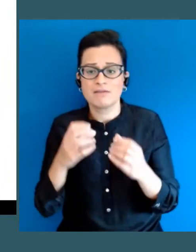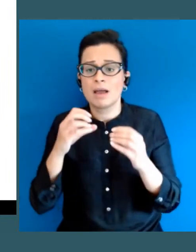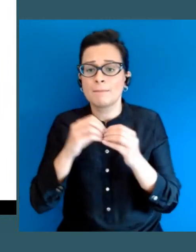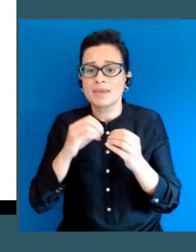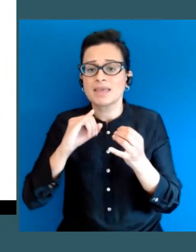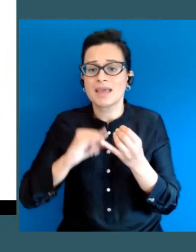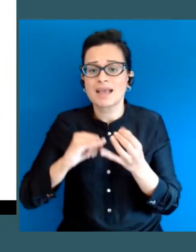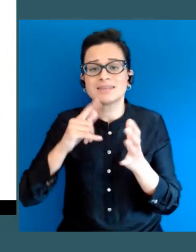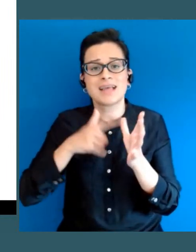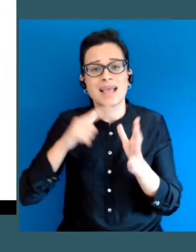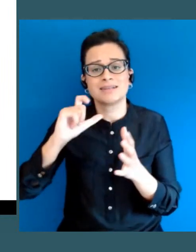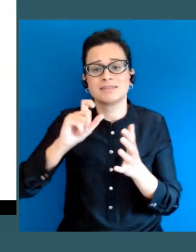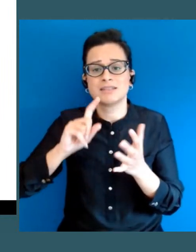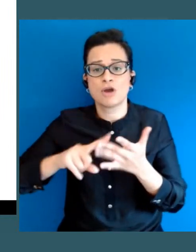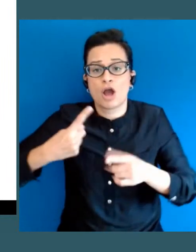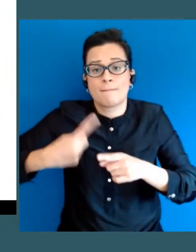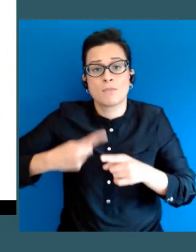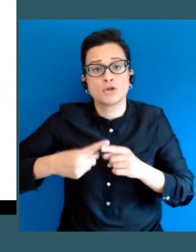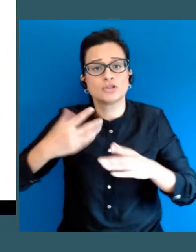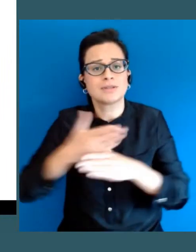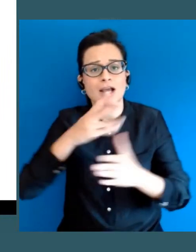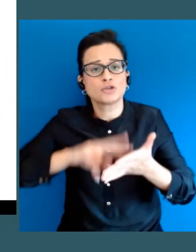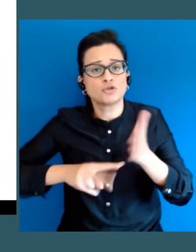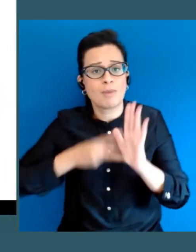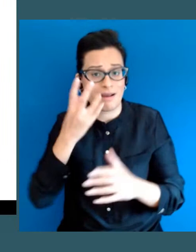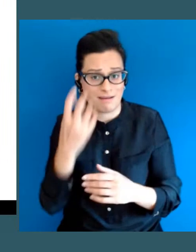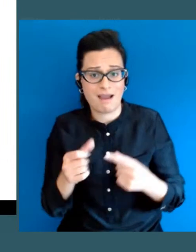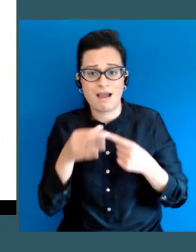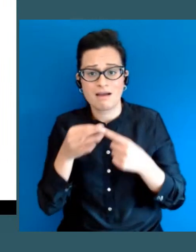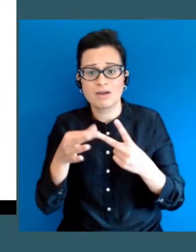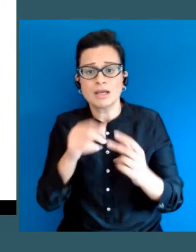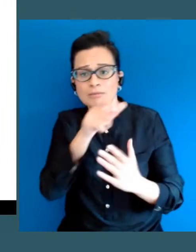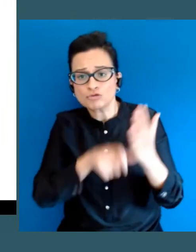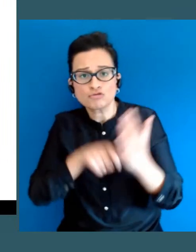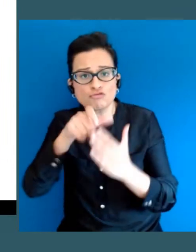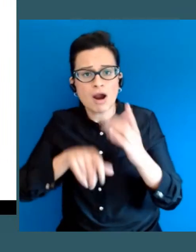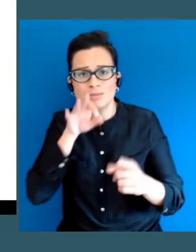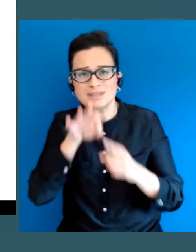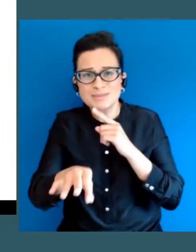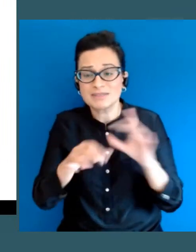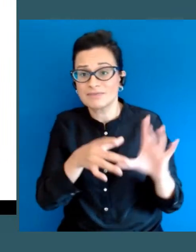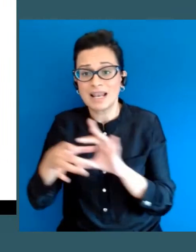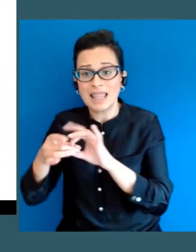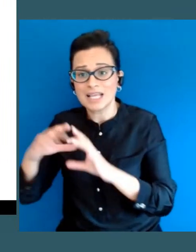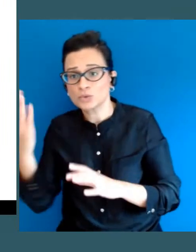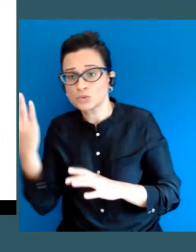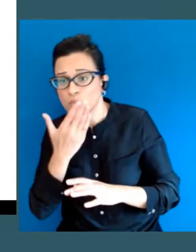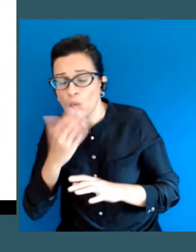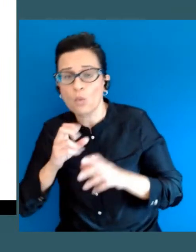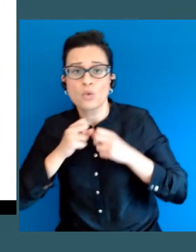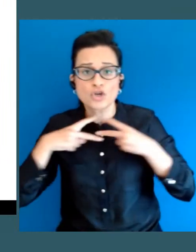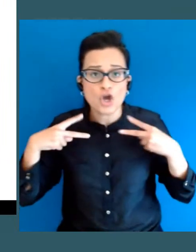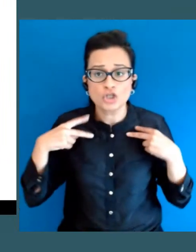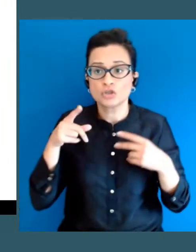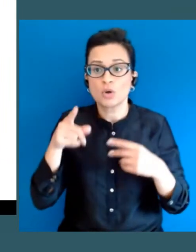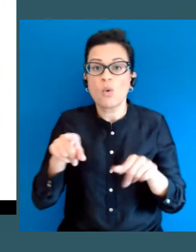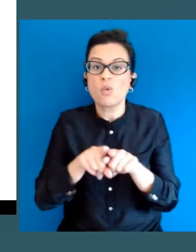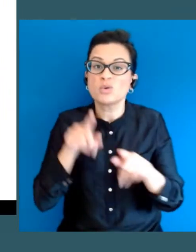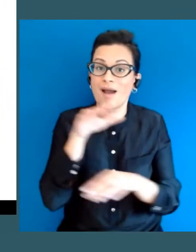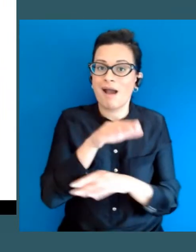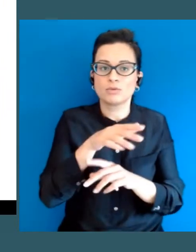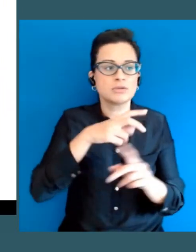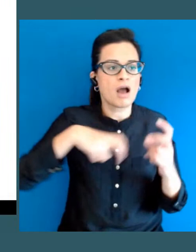action plans. We prescribe the appropriate medications for school or nursery and then to carry around outside school. And we